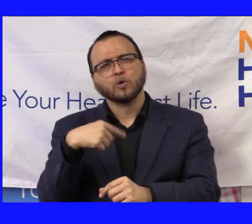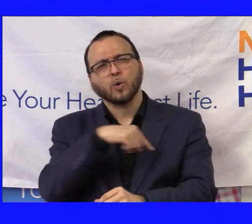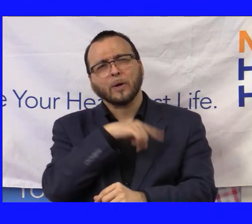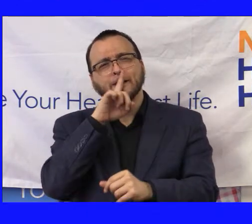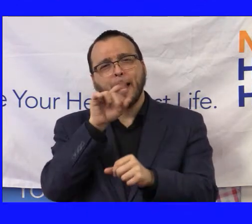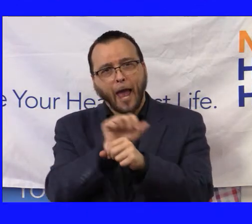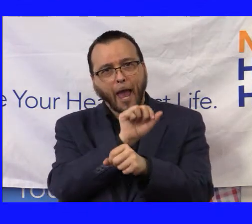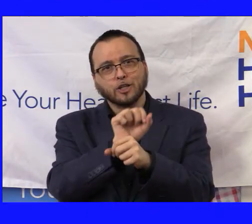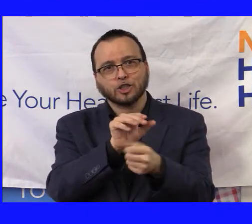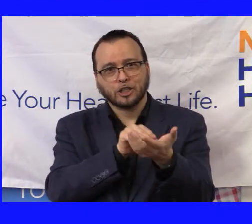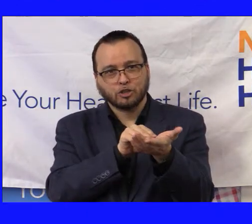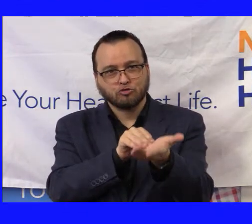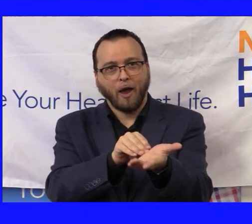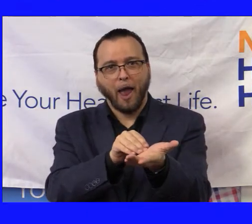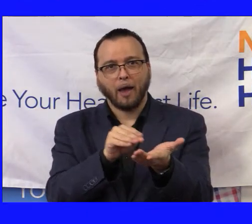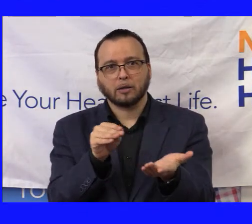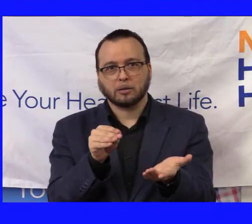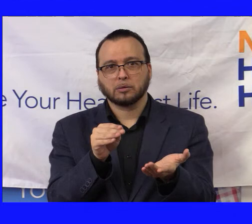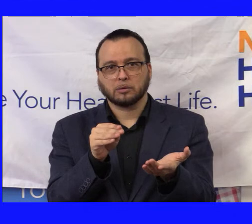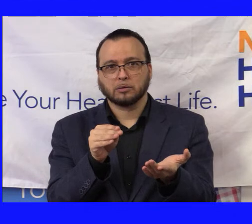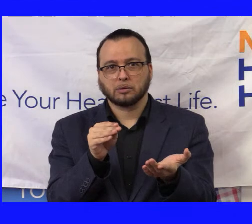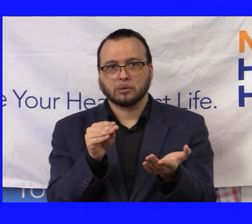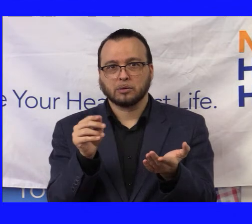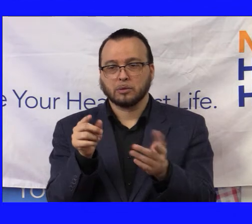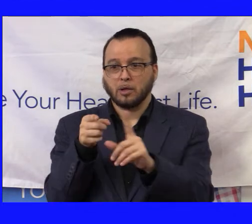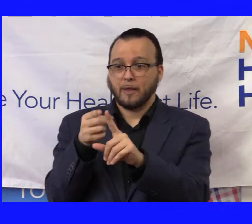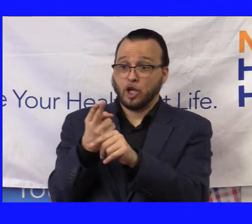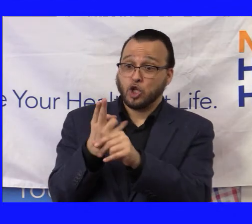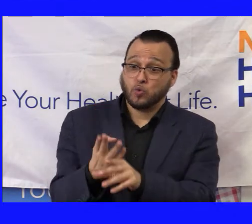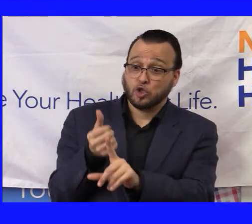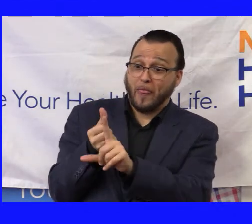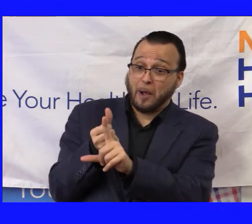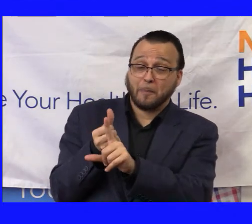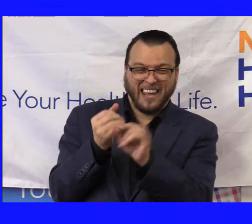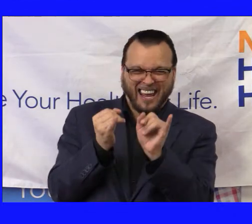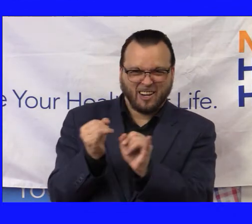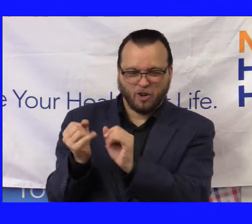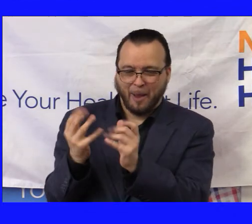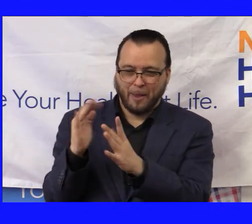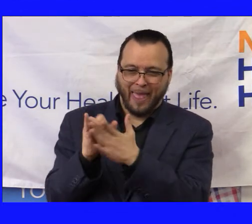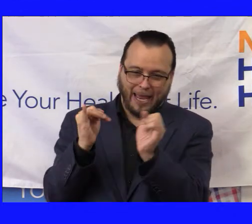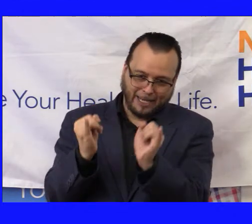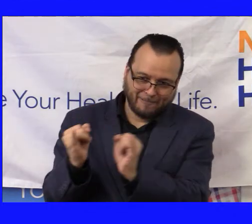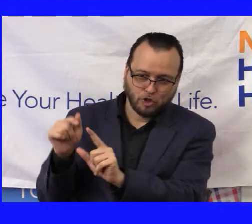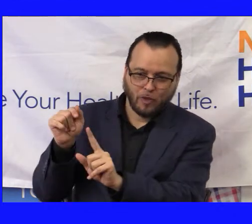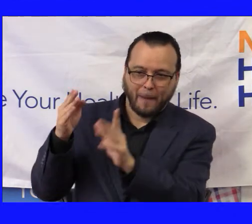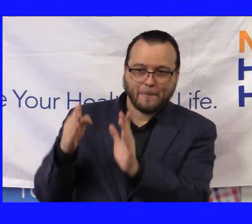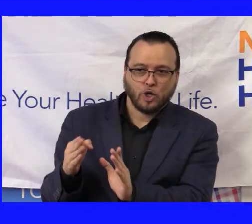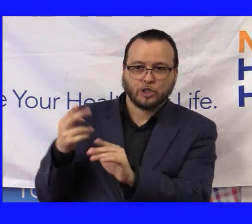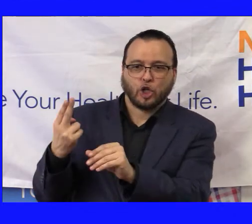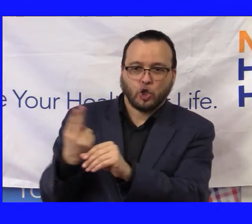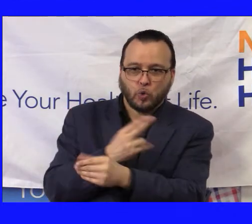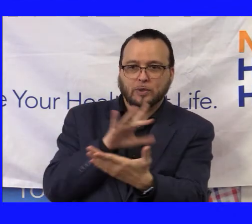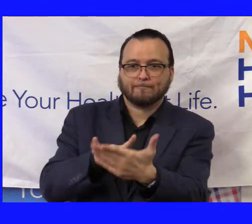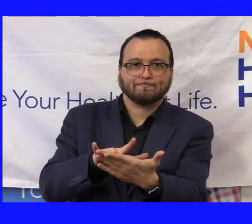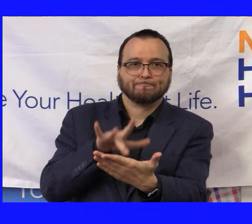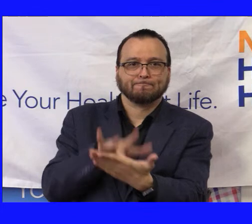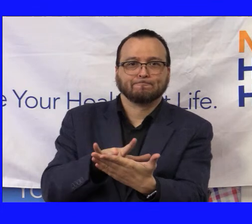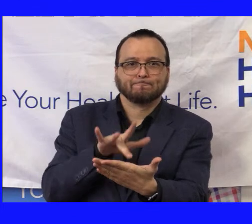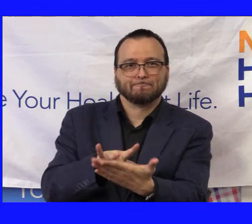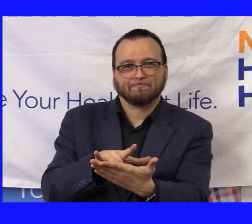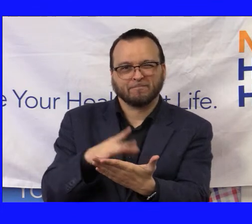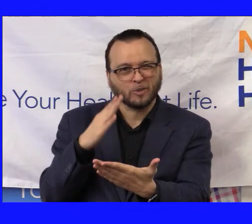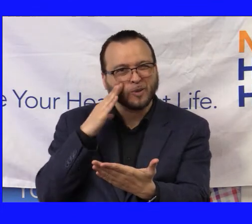the average, an actual user and how many times they use MyChart? Do you know what I